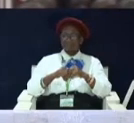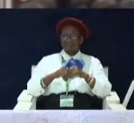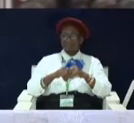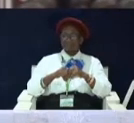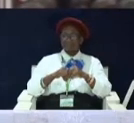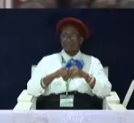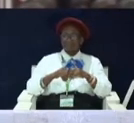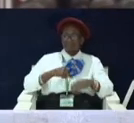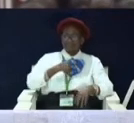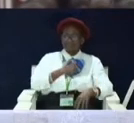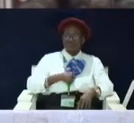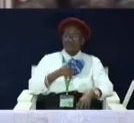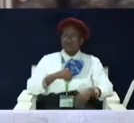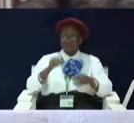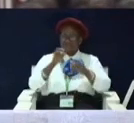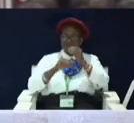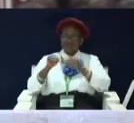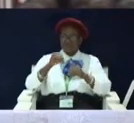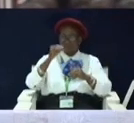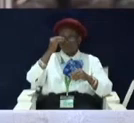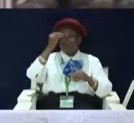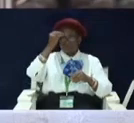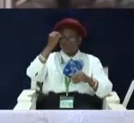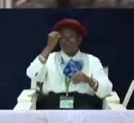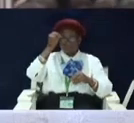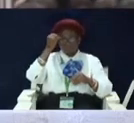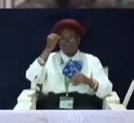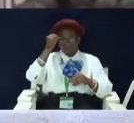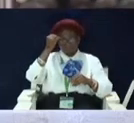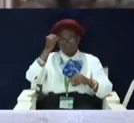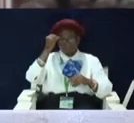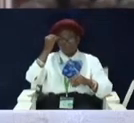Sorry o. Mo gbá wọn kẹ́dùn o.